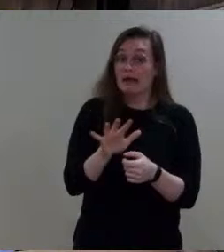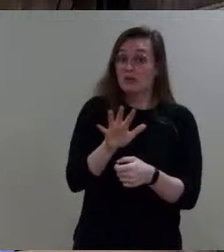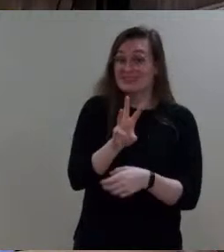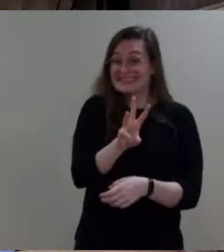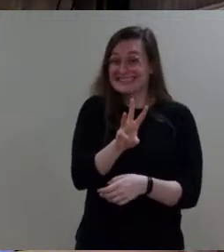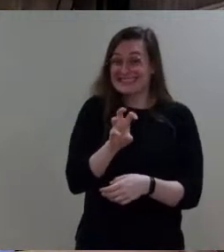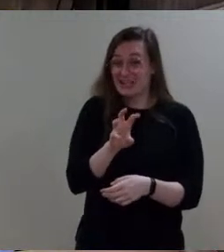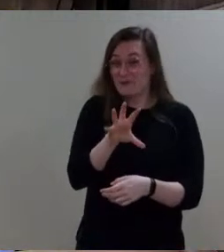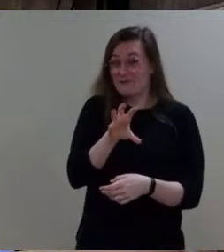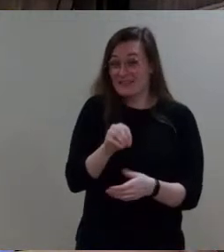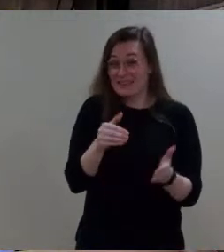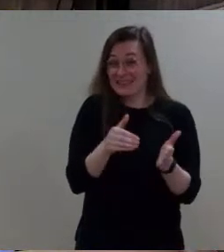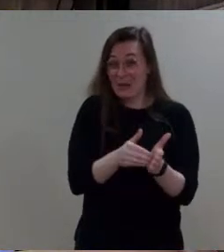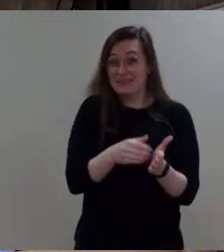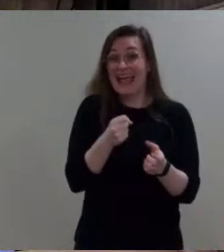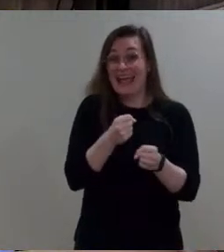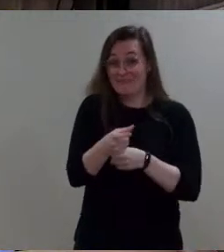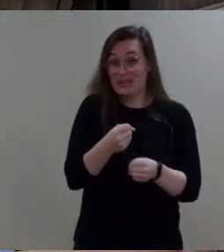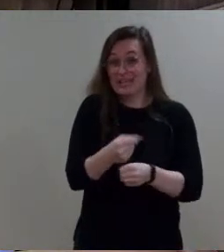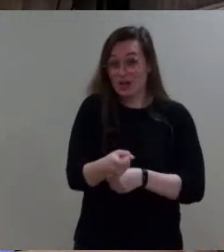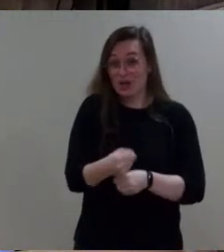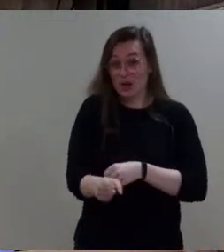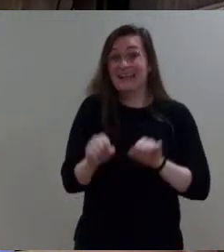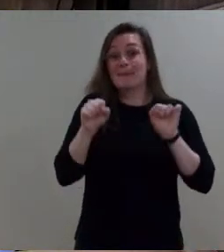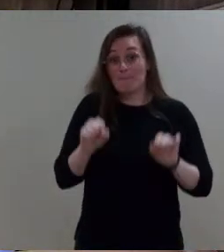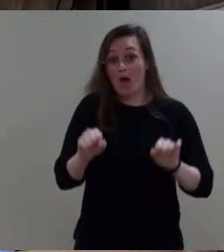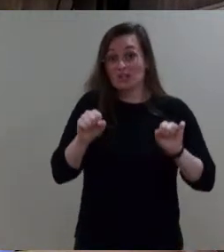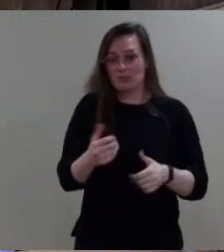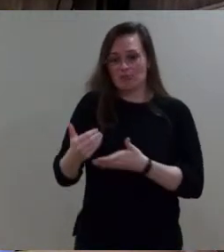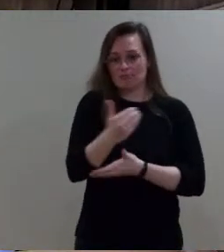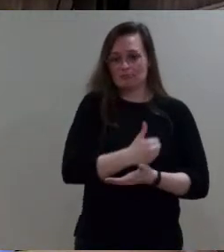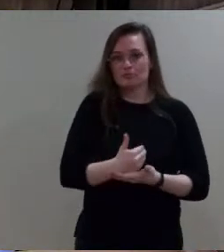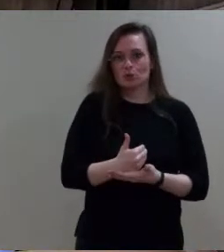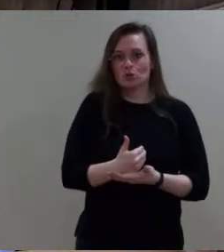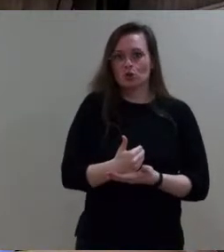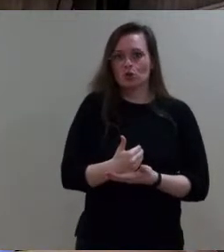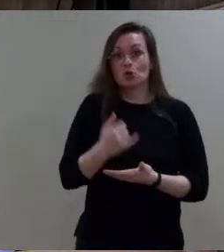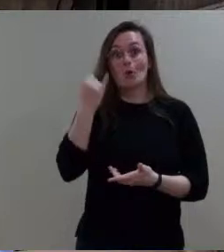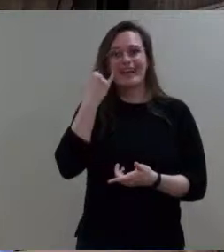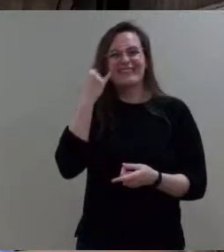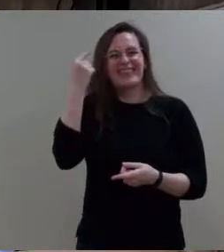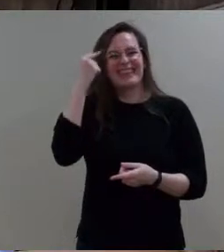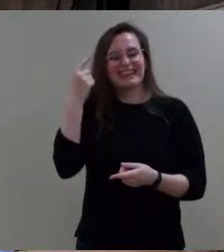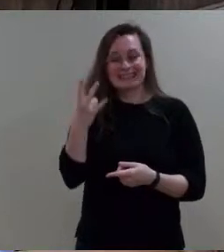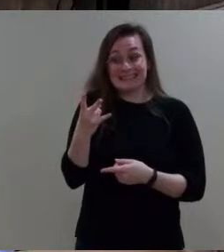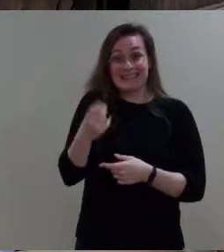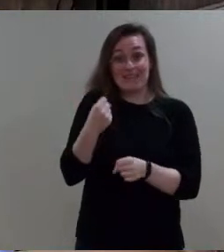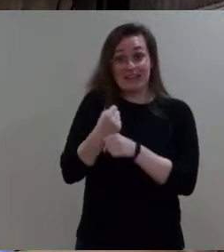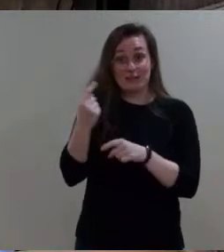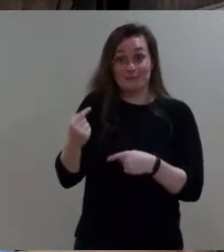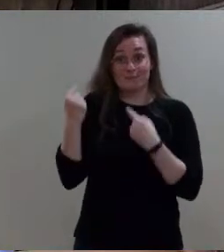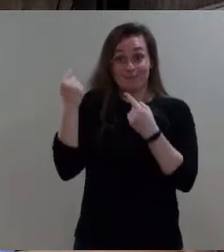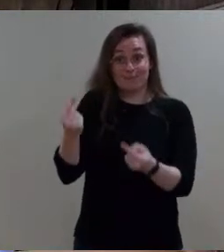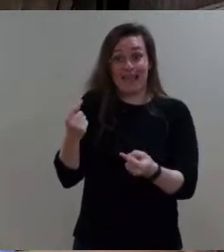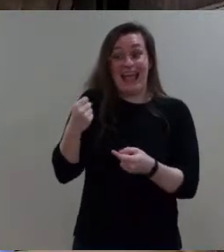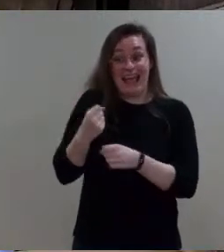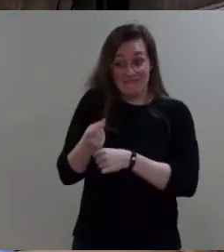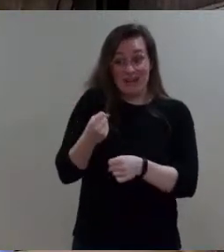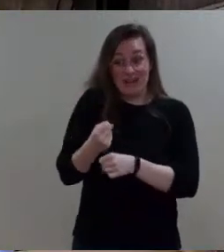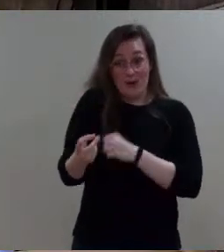annually. So if we multiply that by 7 years, that is $4.5 million.